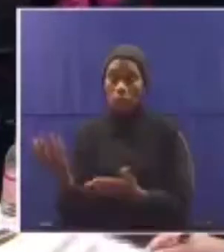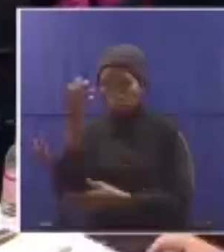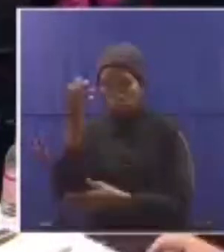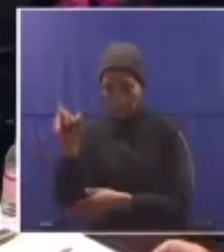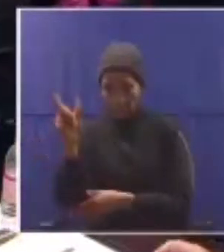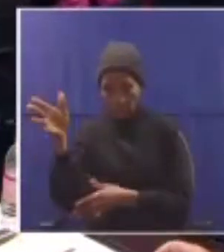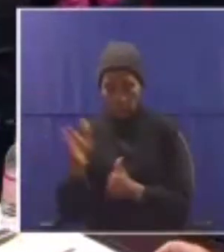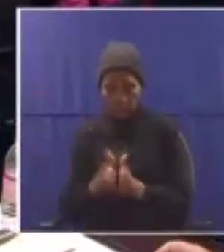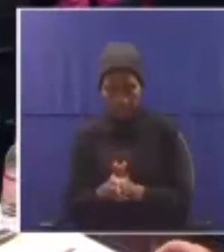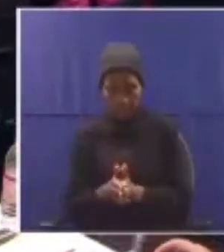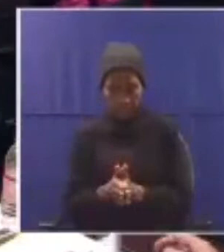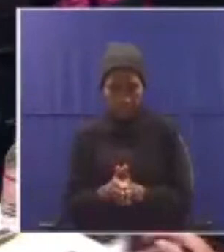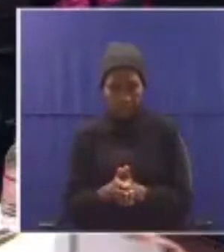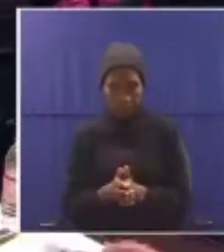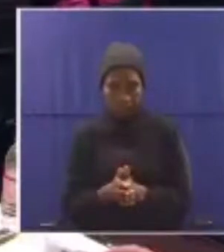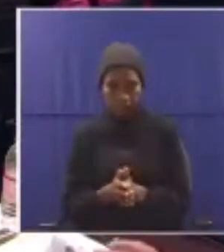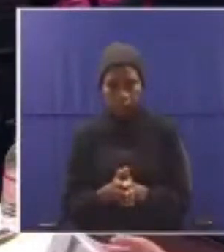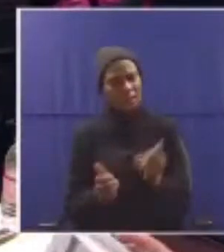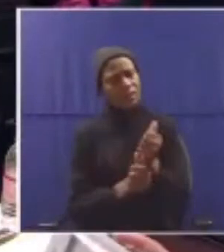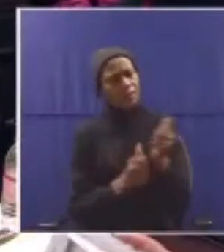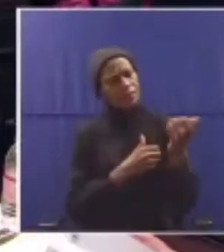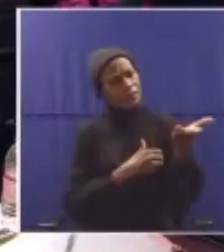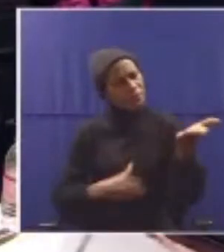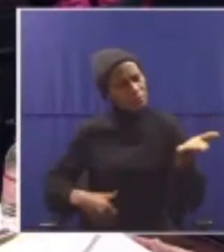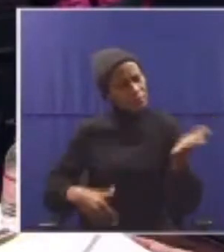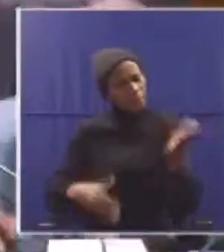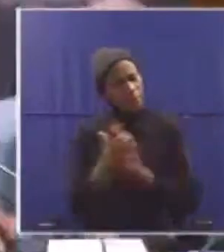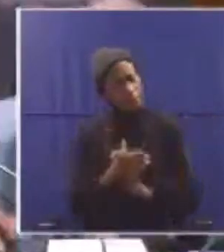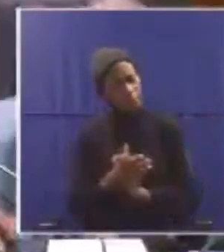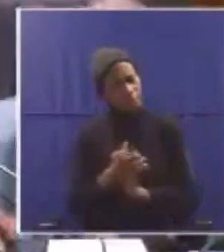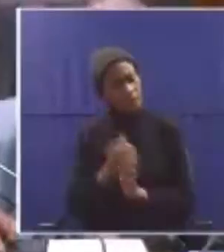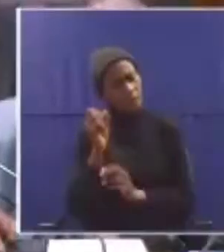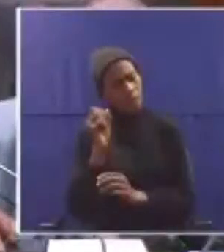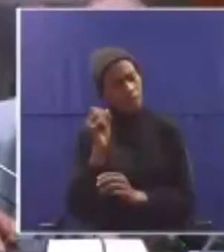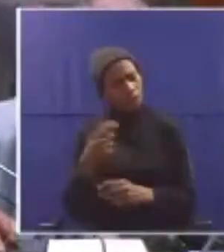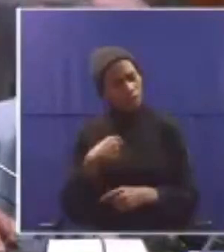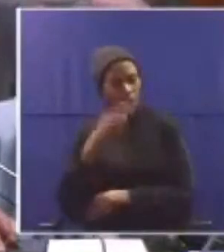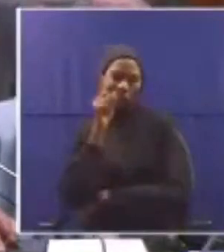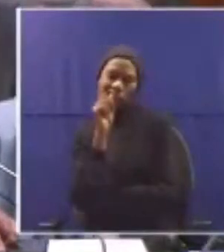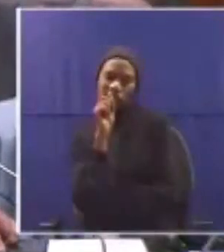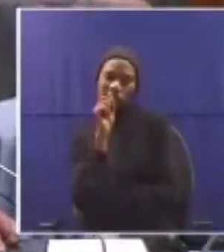Speaker. Deputy President, if one